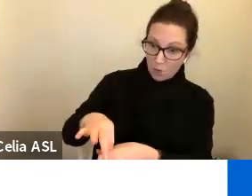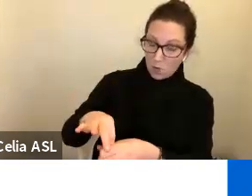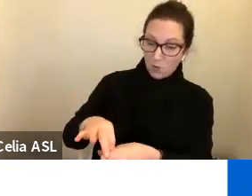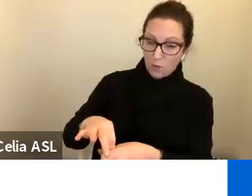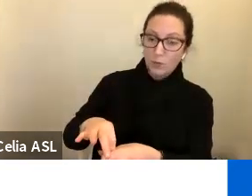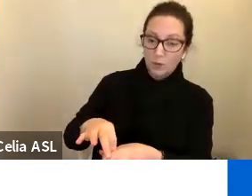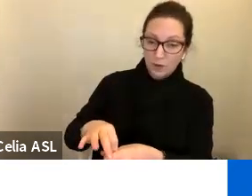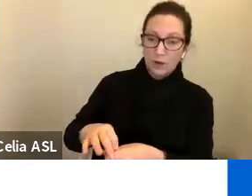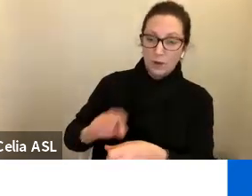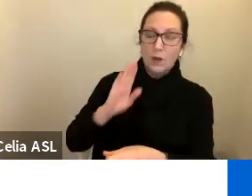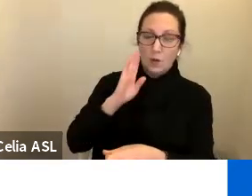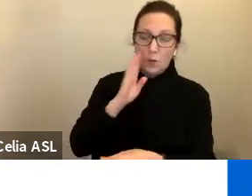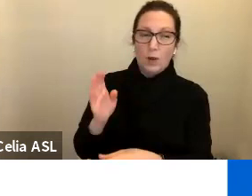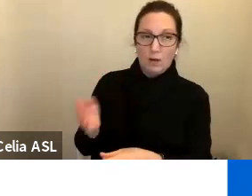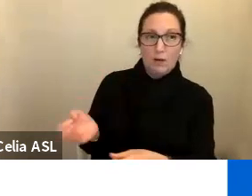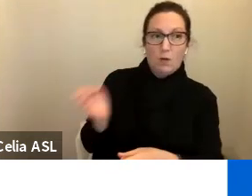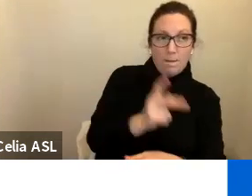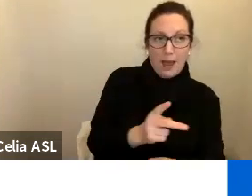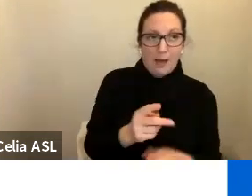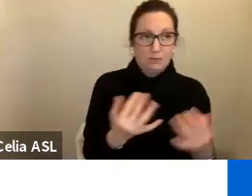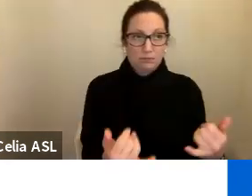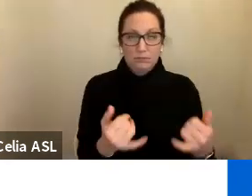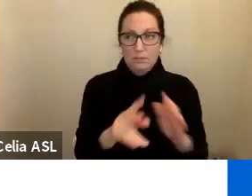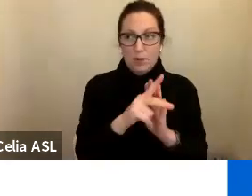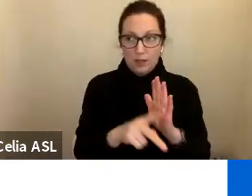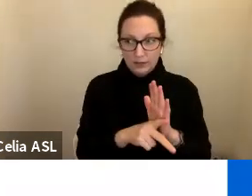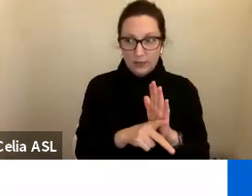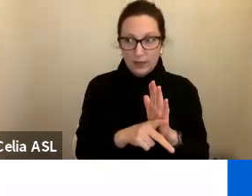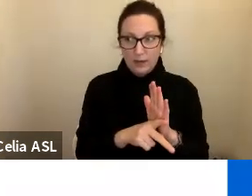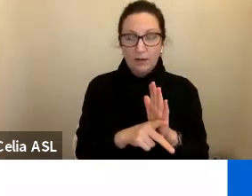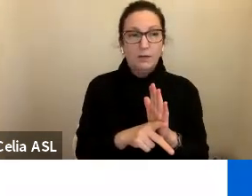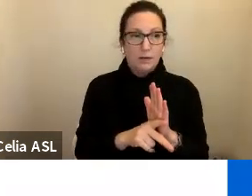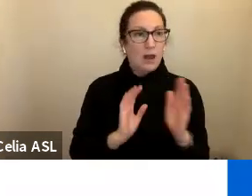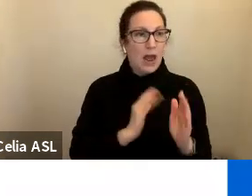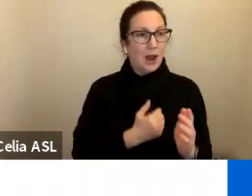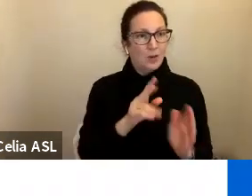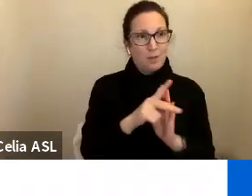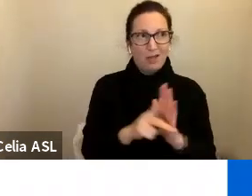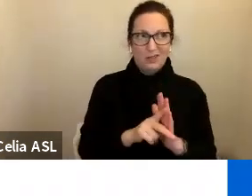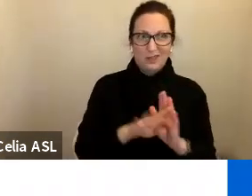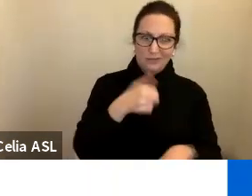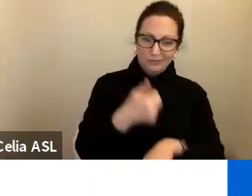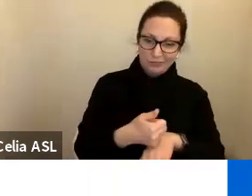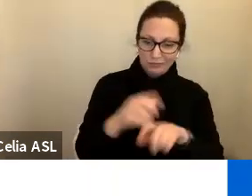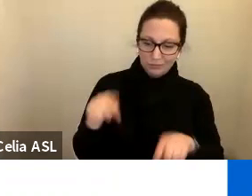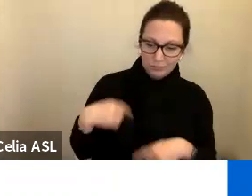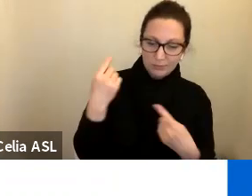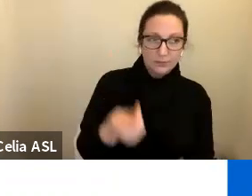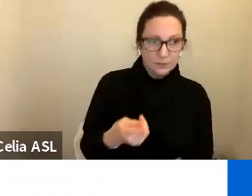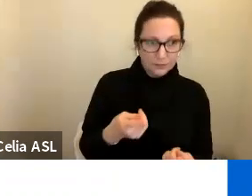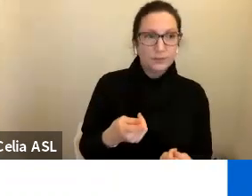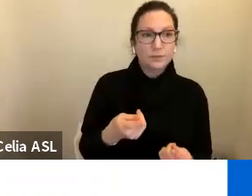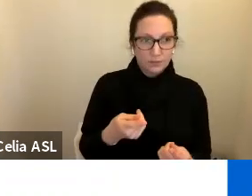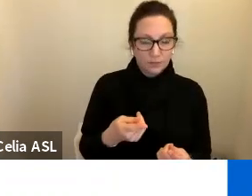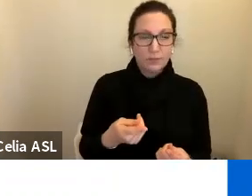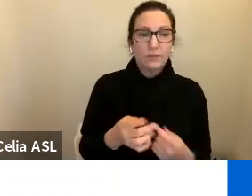would revert to the current policy, the standing policy that has been in place for some time. As we know, the work of this